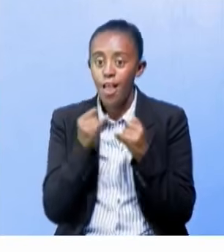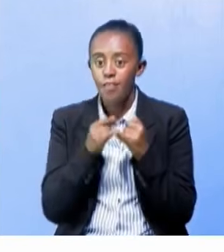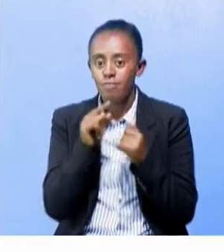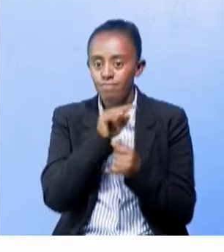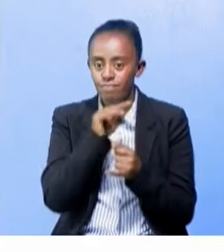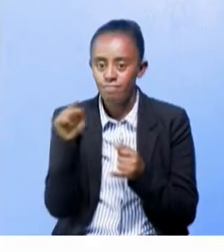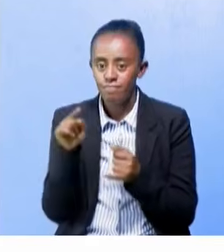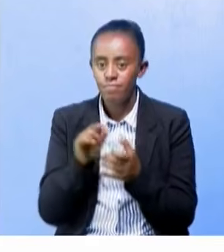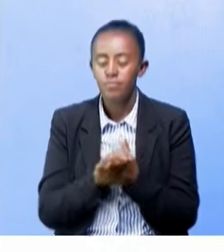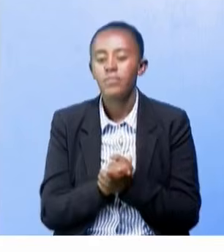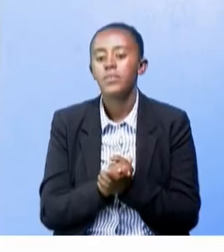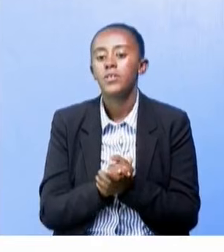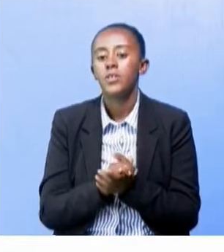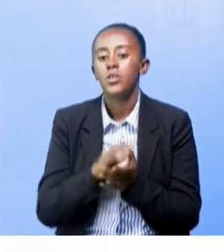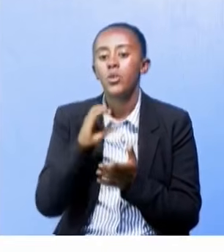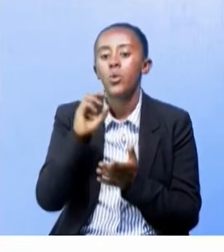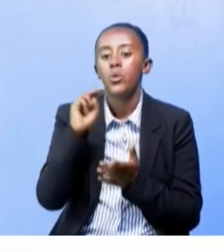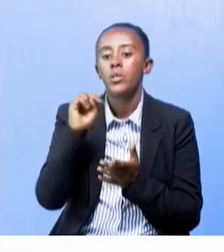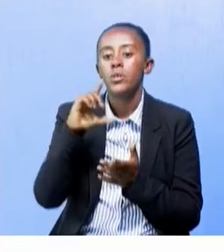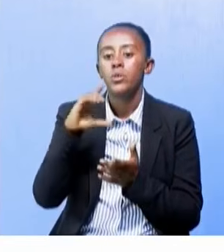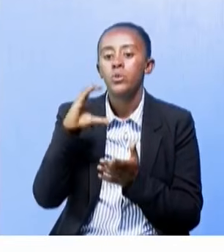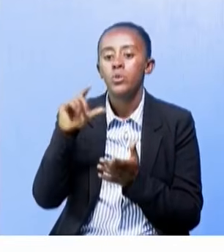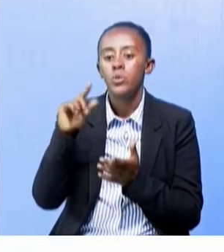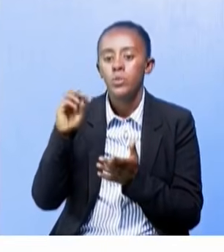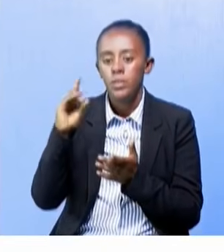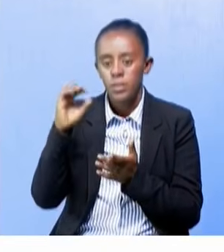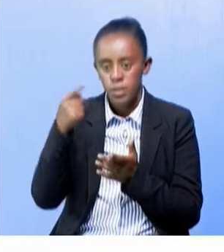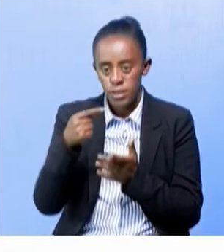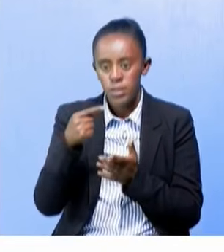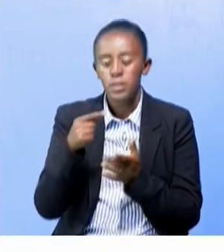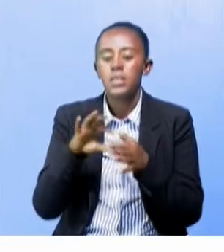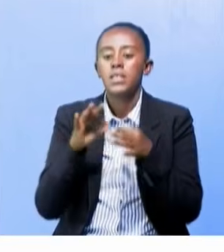is concluding sentence.